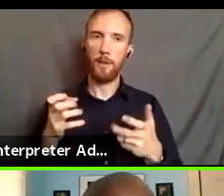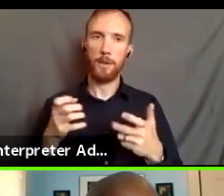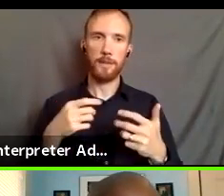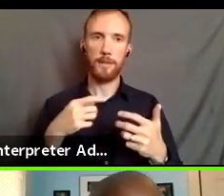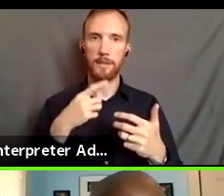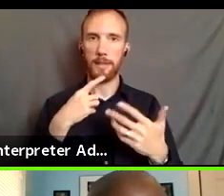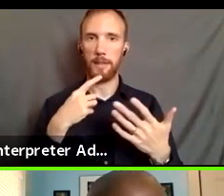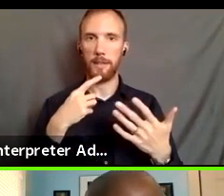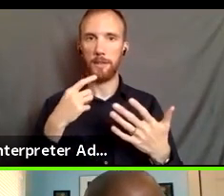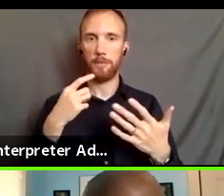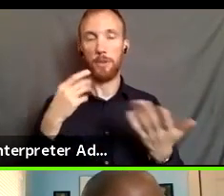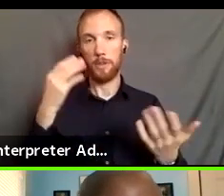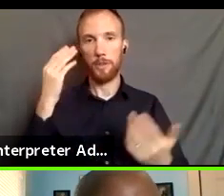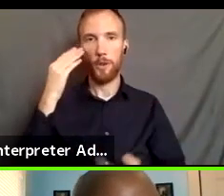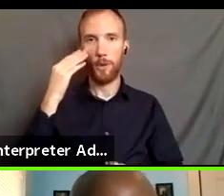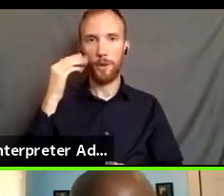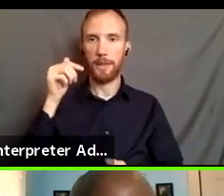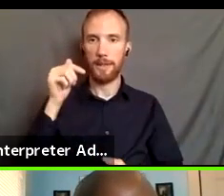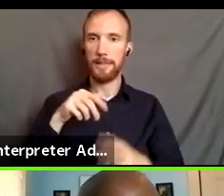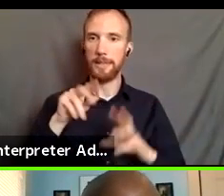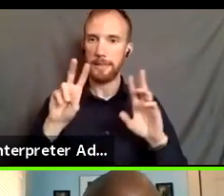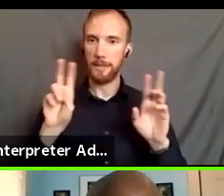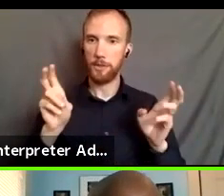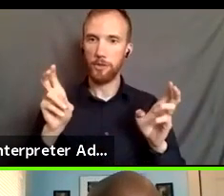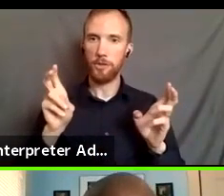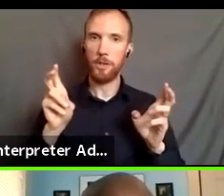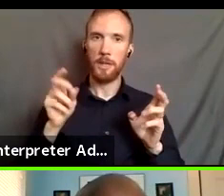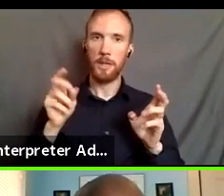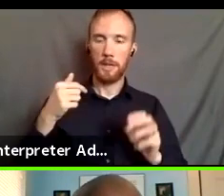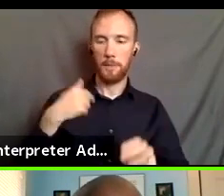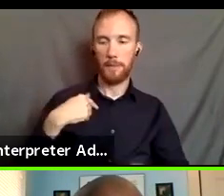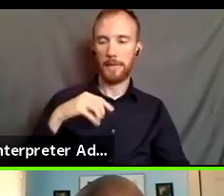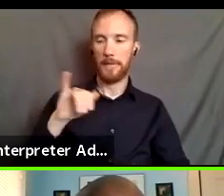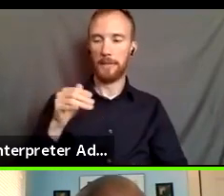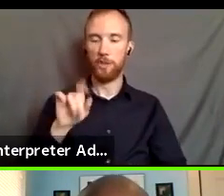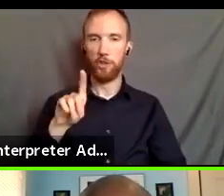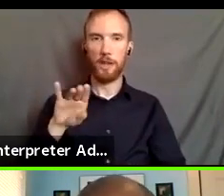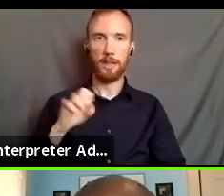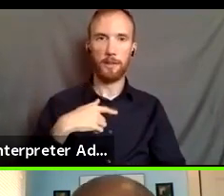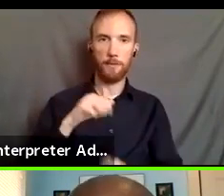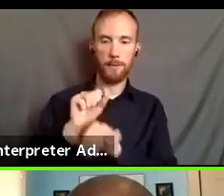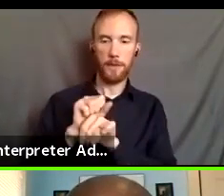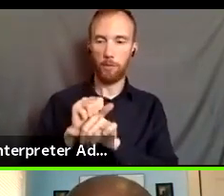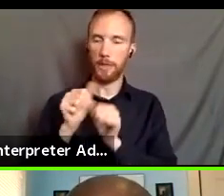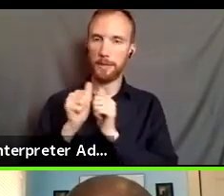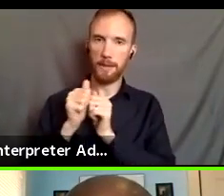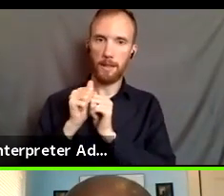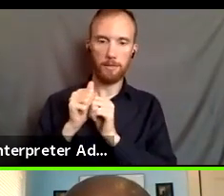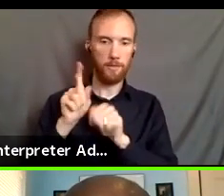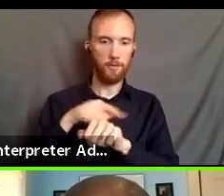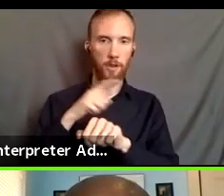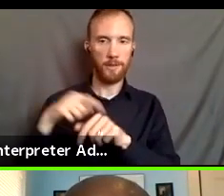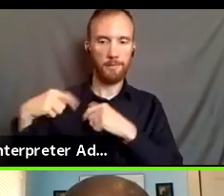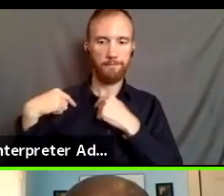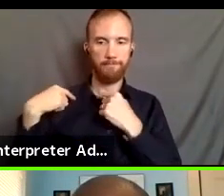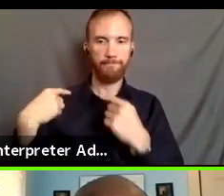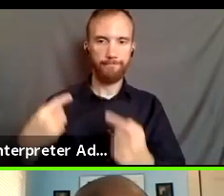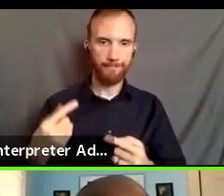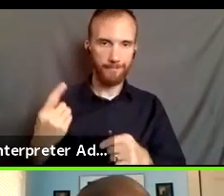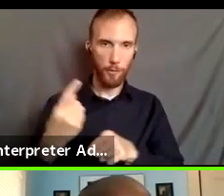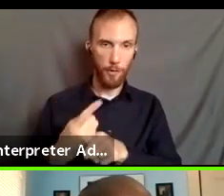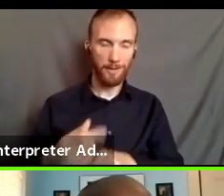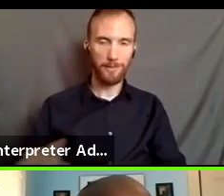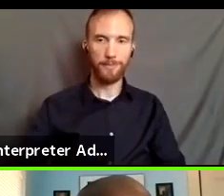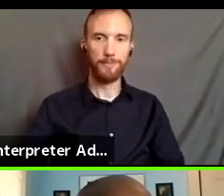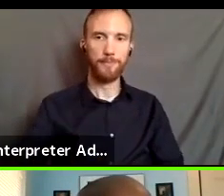that jd and i uh we've been participating for a while right jd and um and yeah it's